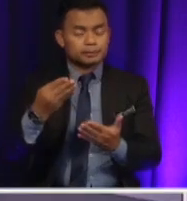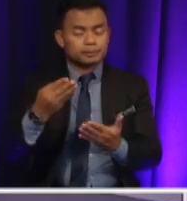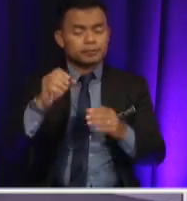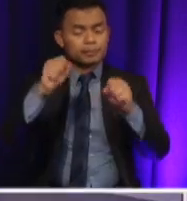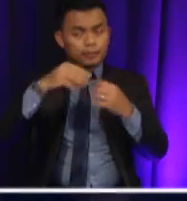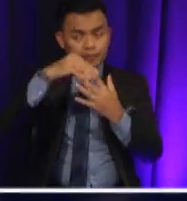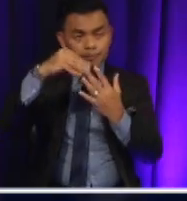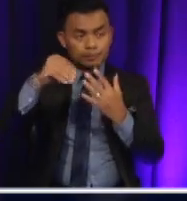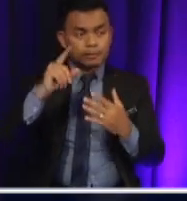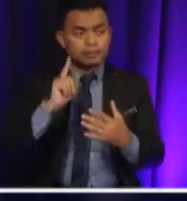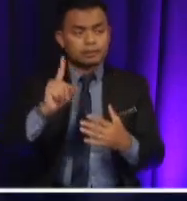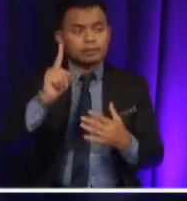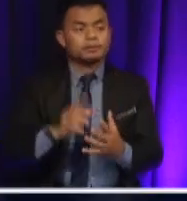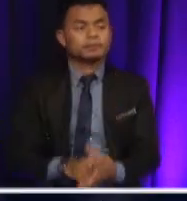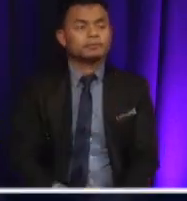you All like right. to try?